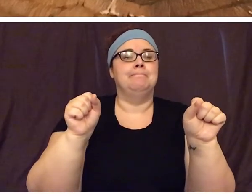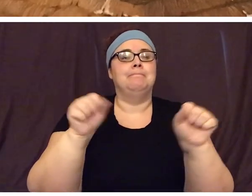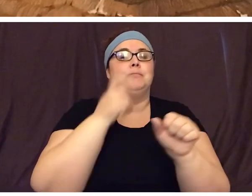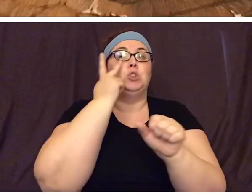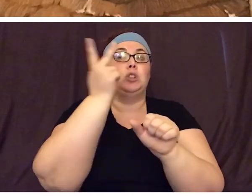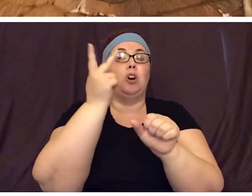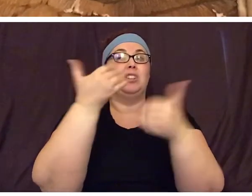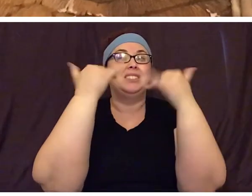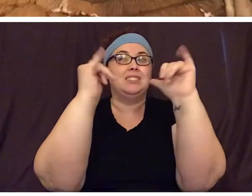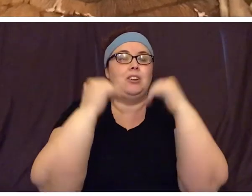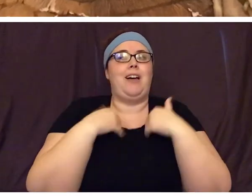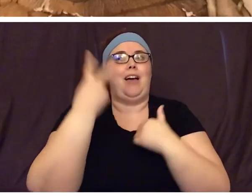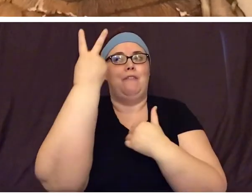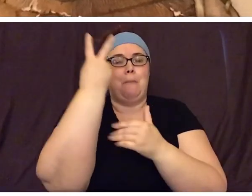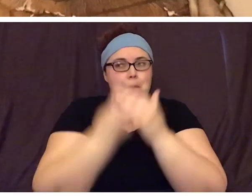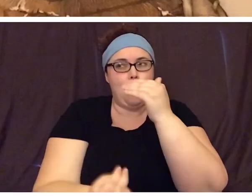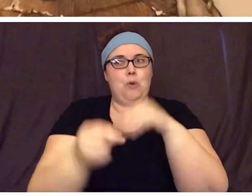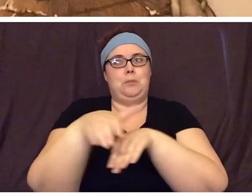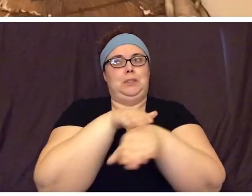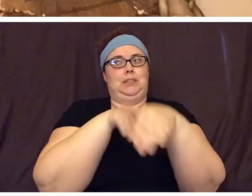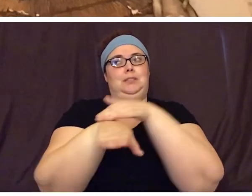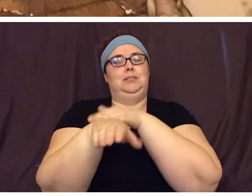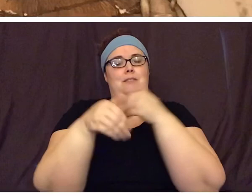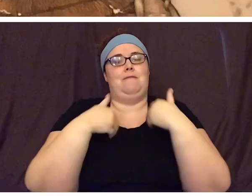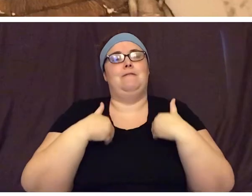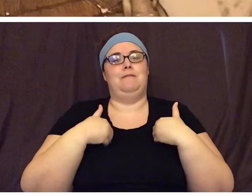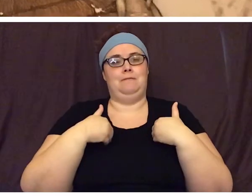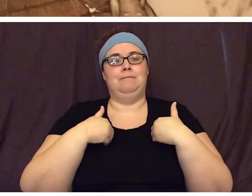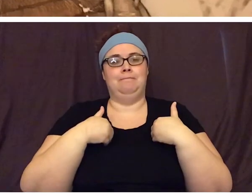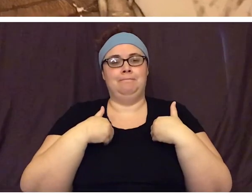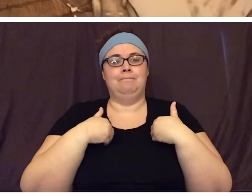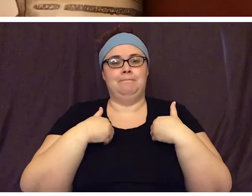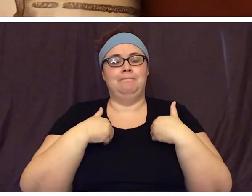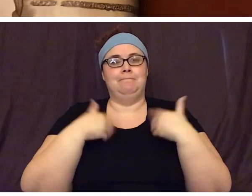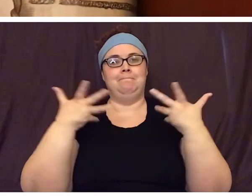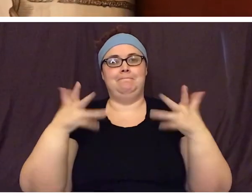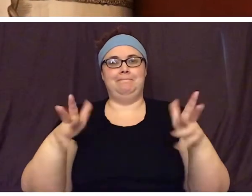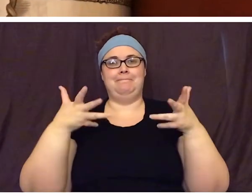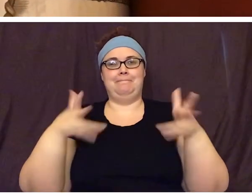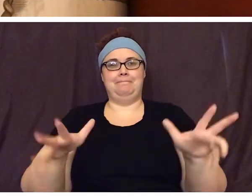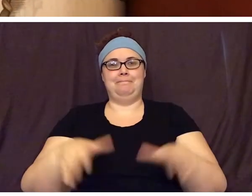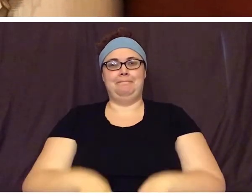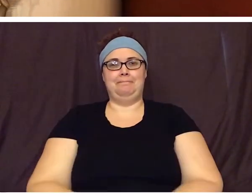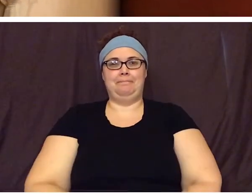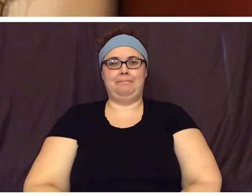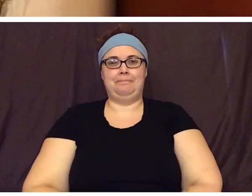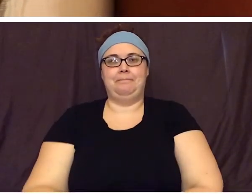then she saw that he still had his new mittens. The end.